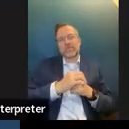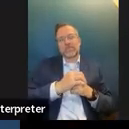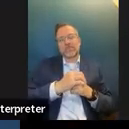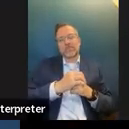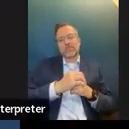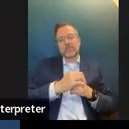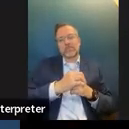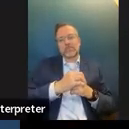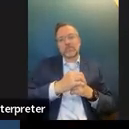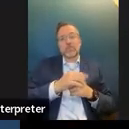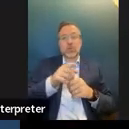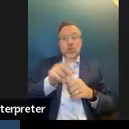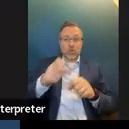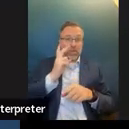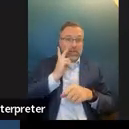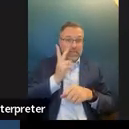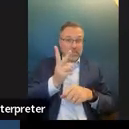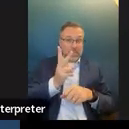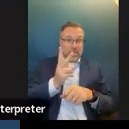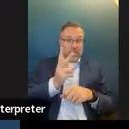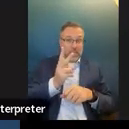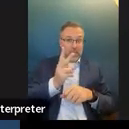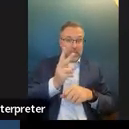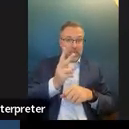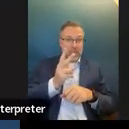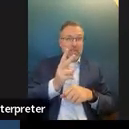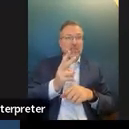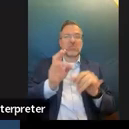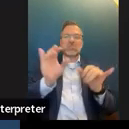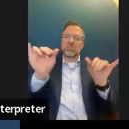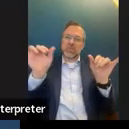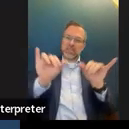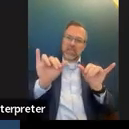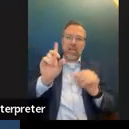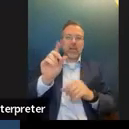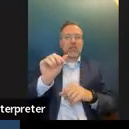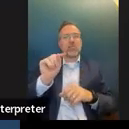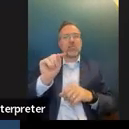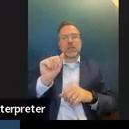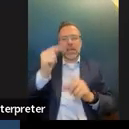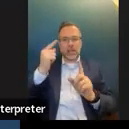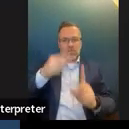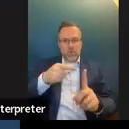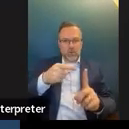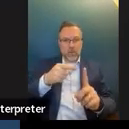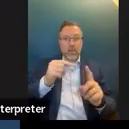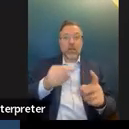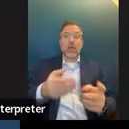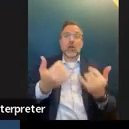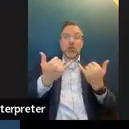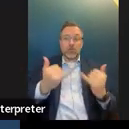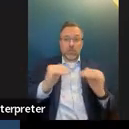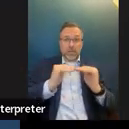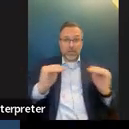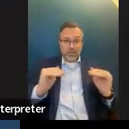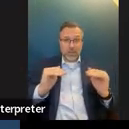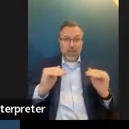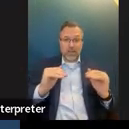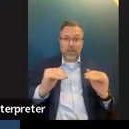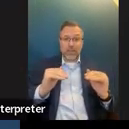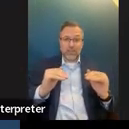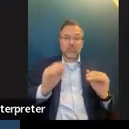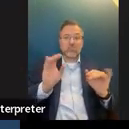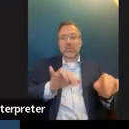So you could see that it's the exact same data point, right? Your present level, your baseline data is the exact same